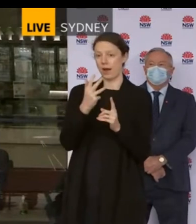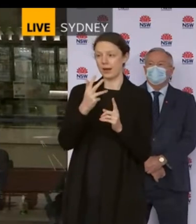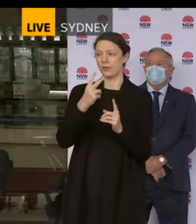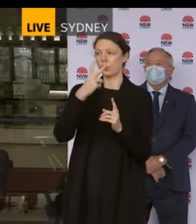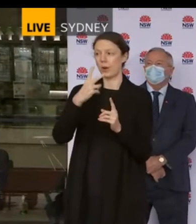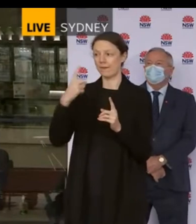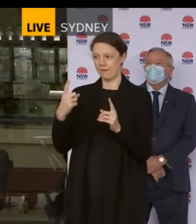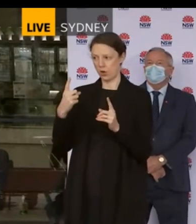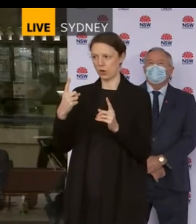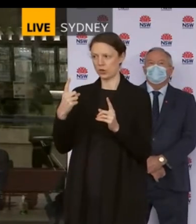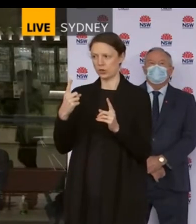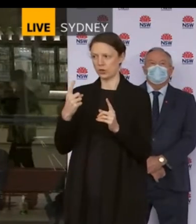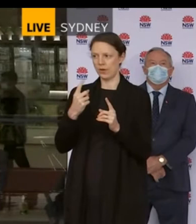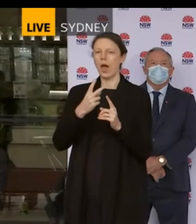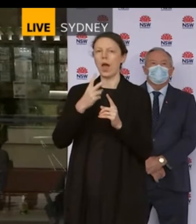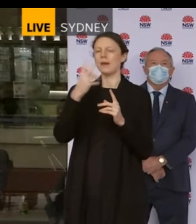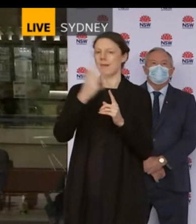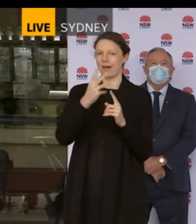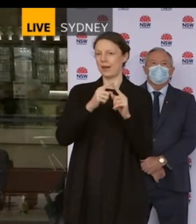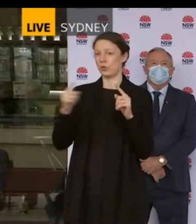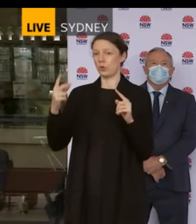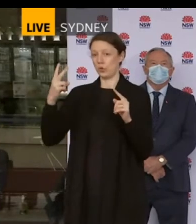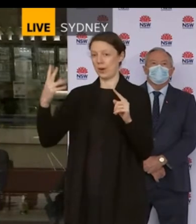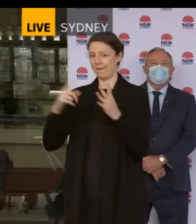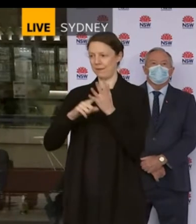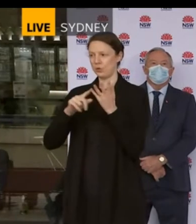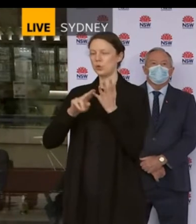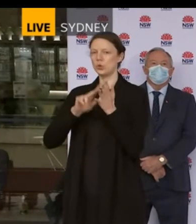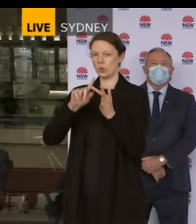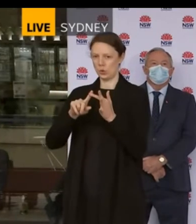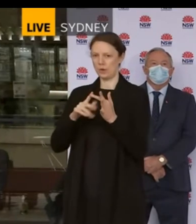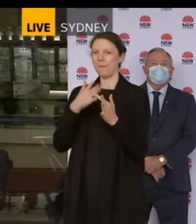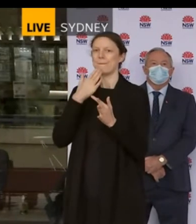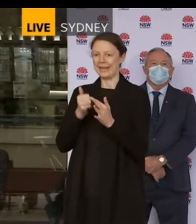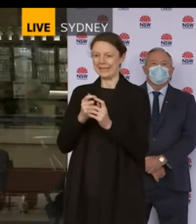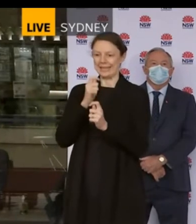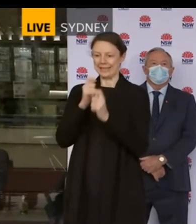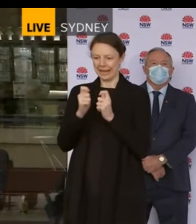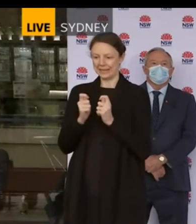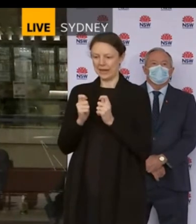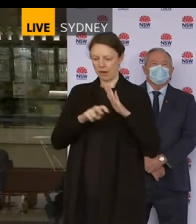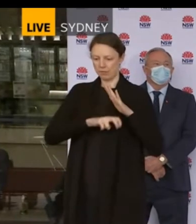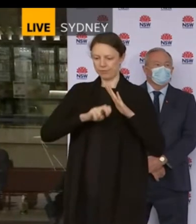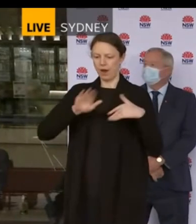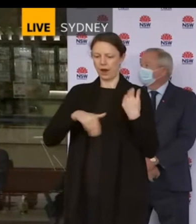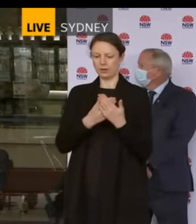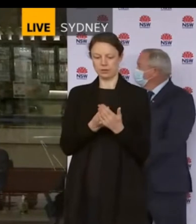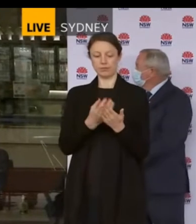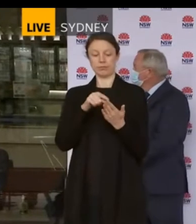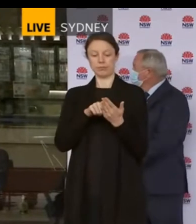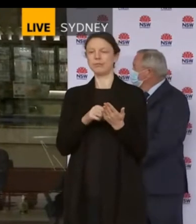25th of June. Please get a test and isolate until you have a negative test result.